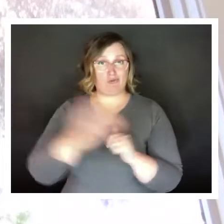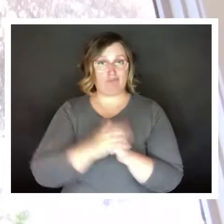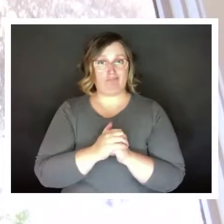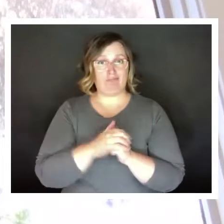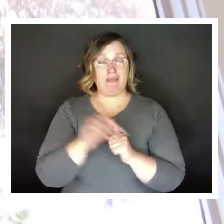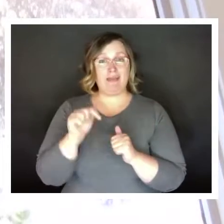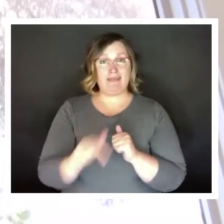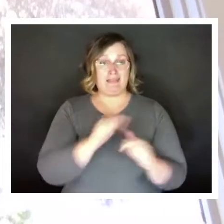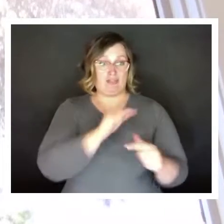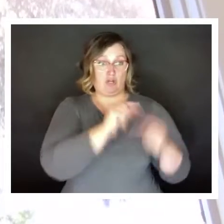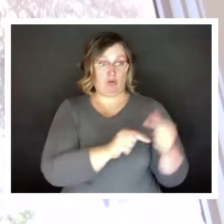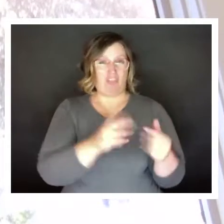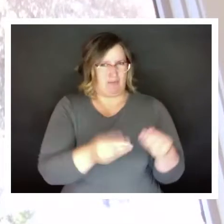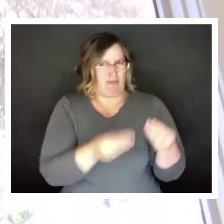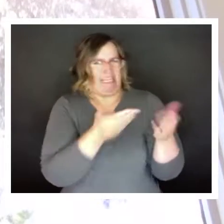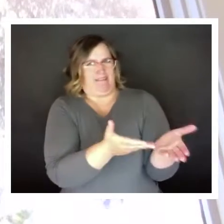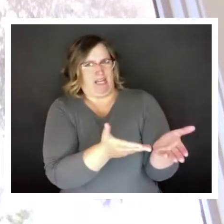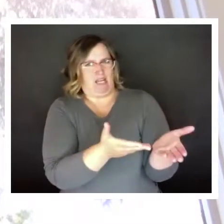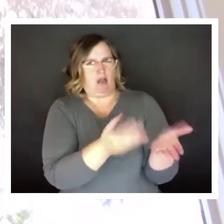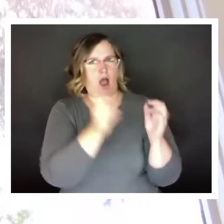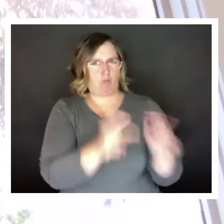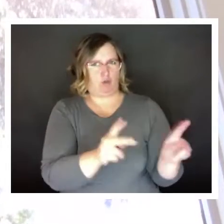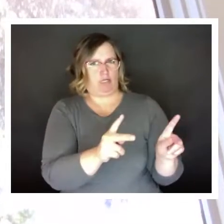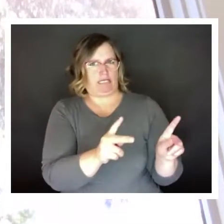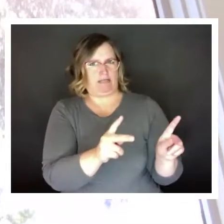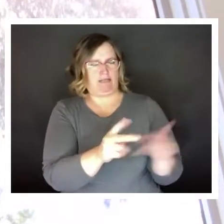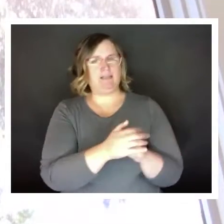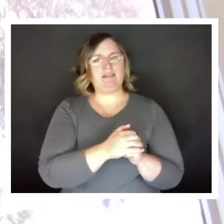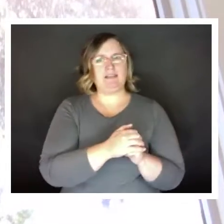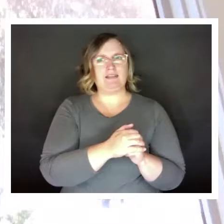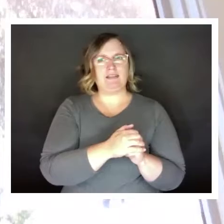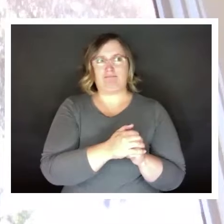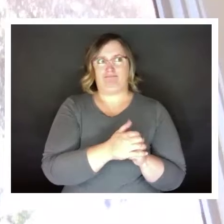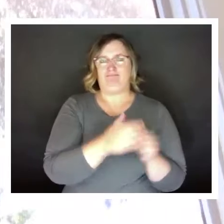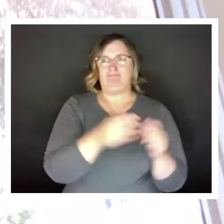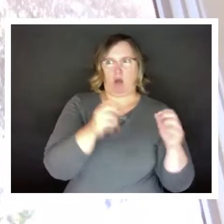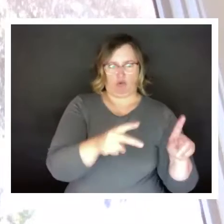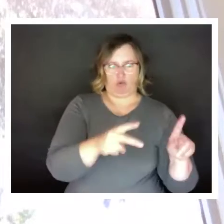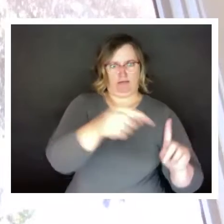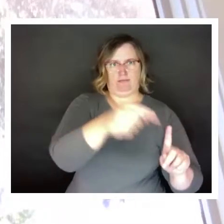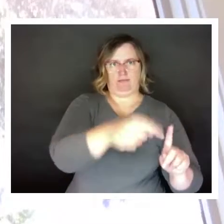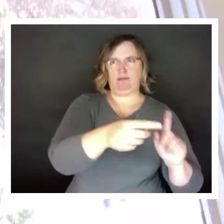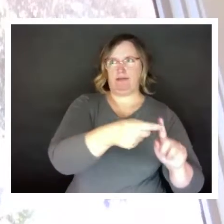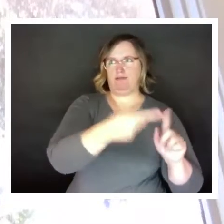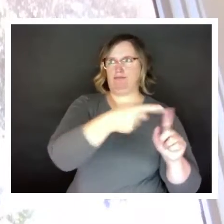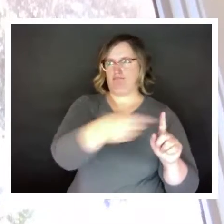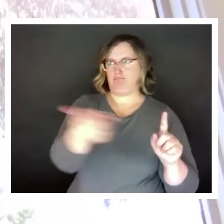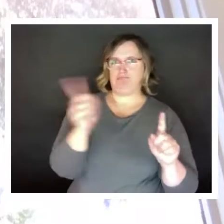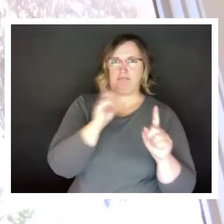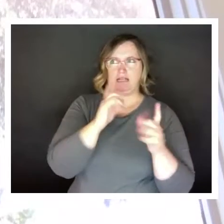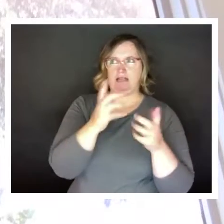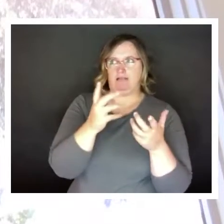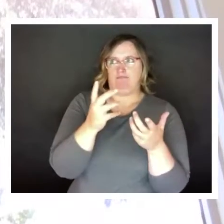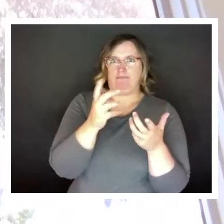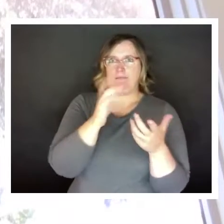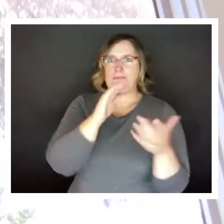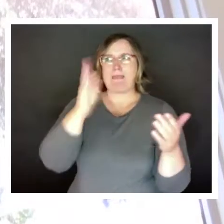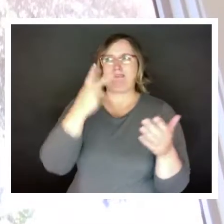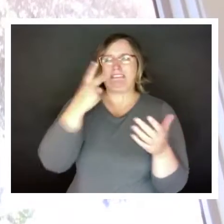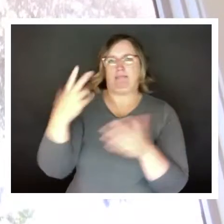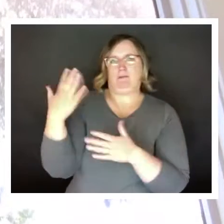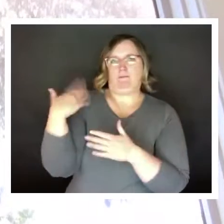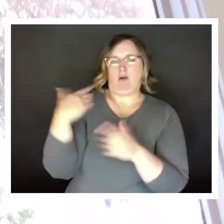provided an opportunity, one that presents itself through a pair of unparalleled disruptions to our socioeconomic system. Even